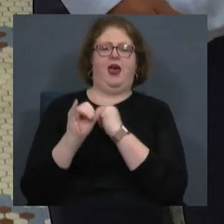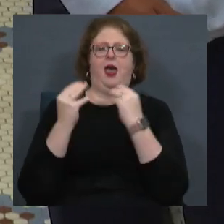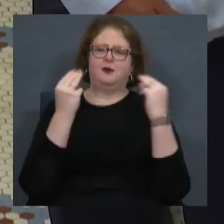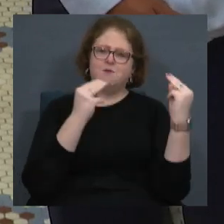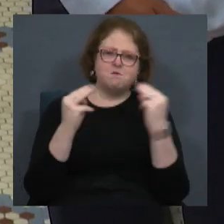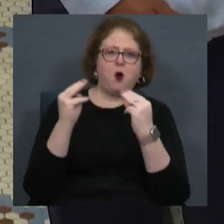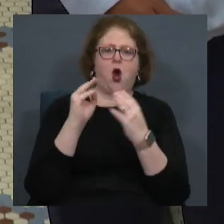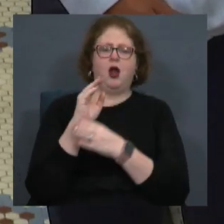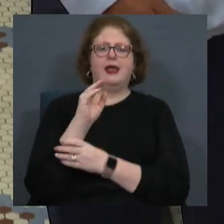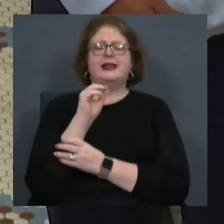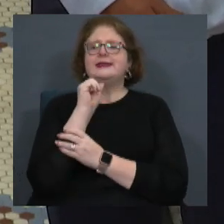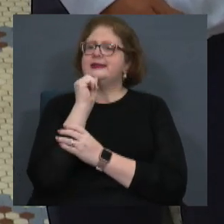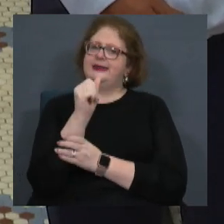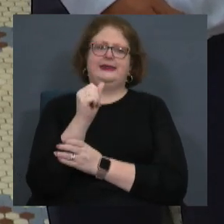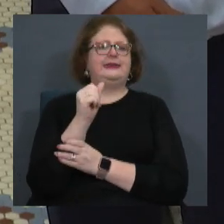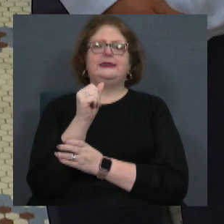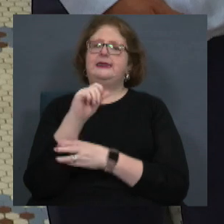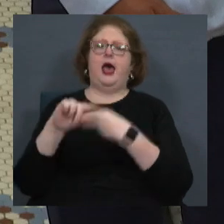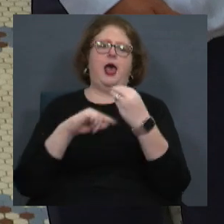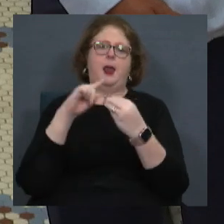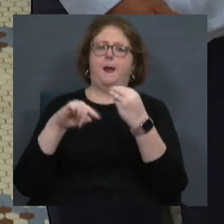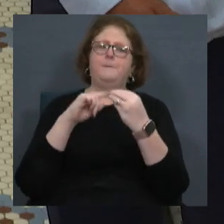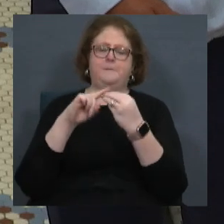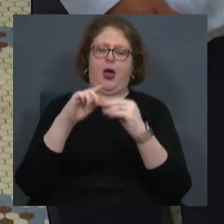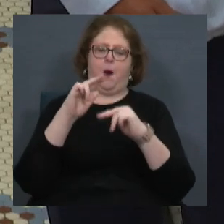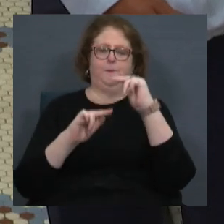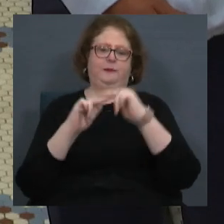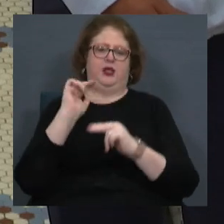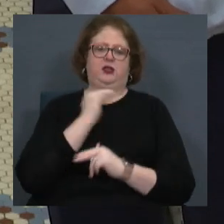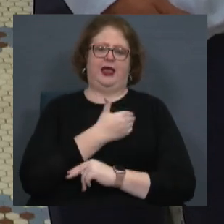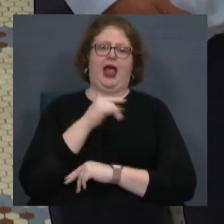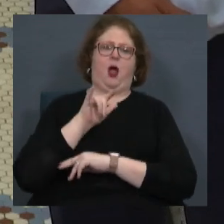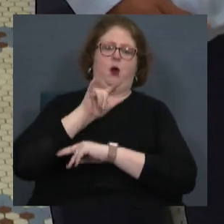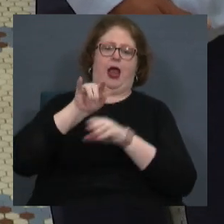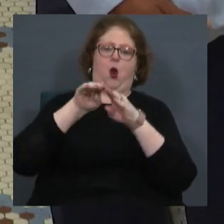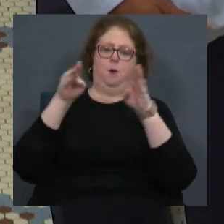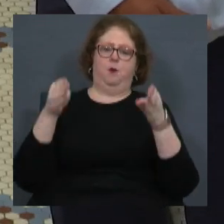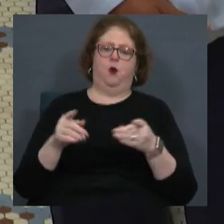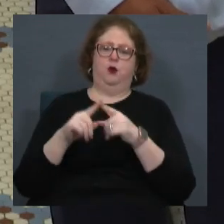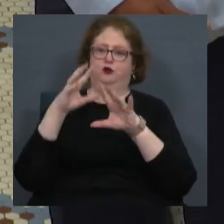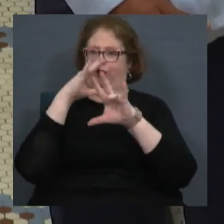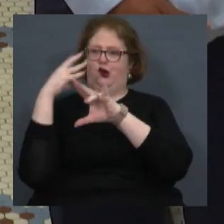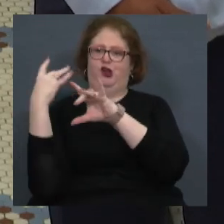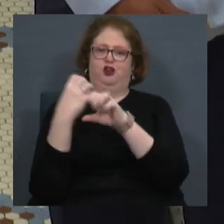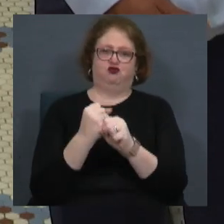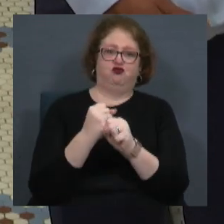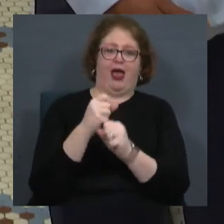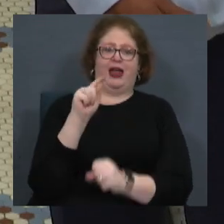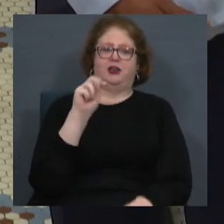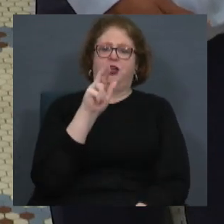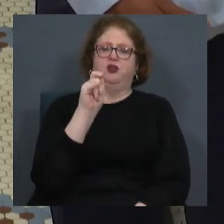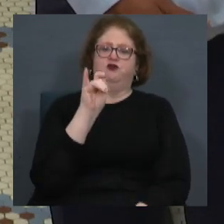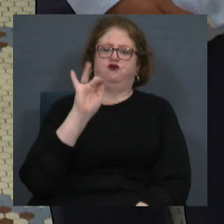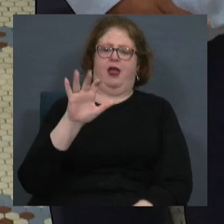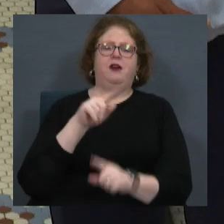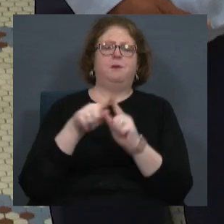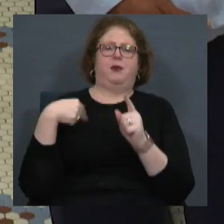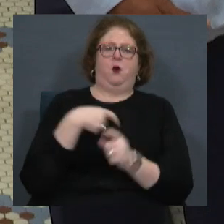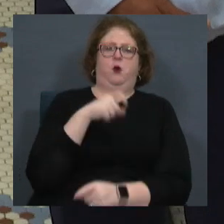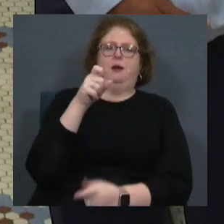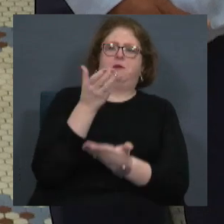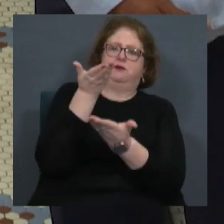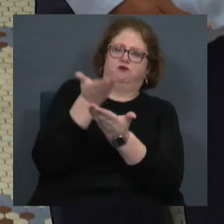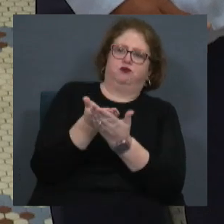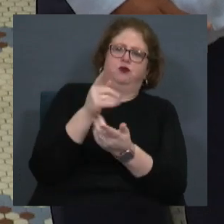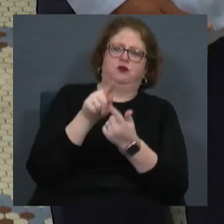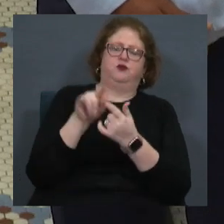matter of building the airport to attract the traffic. It's a matter of showing the airlines that we have the traffic and then being able to convince them